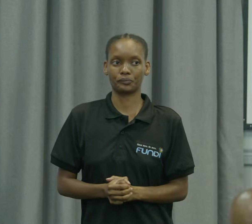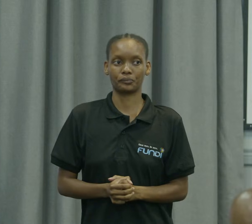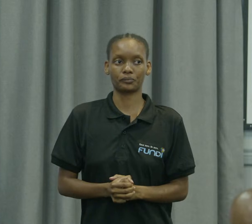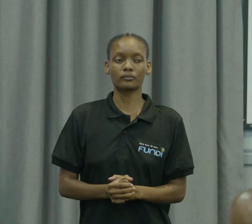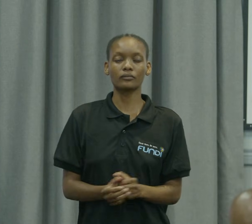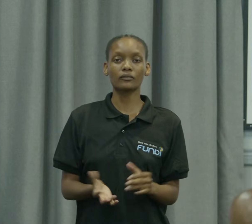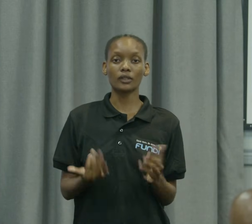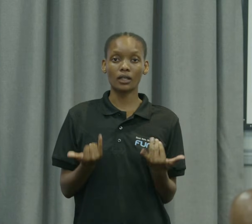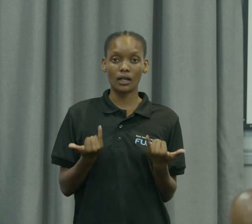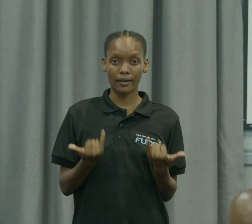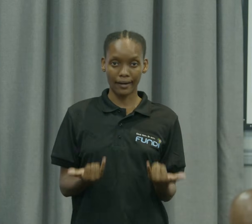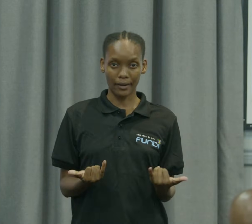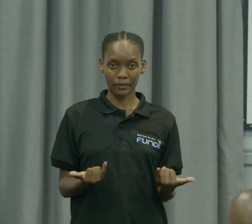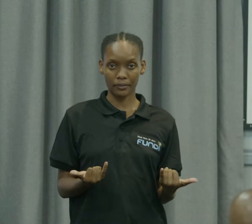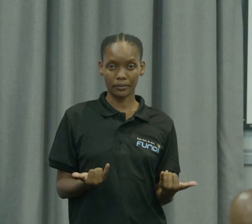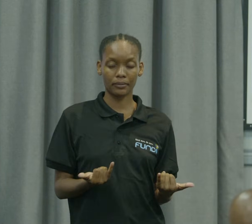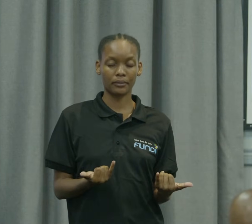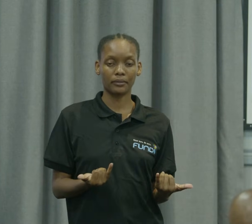Now,